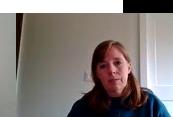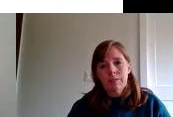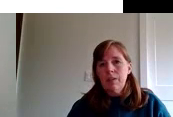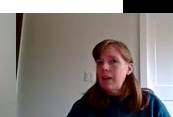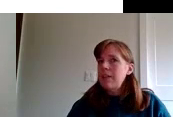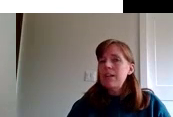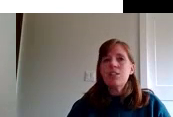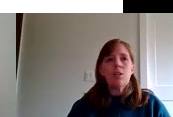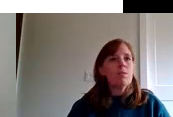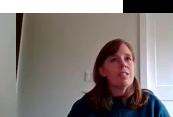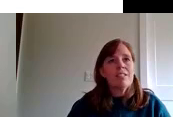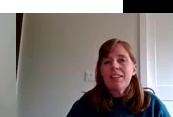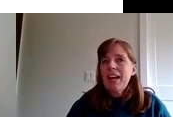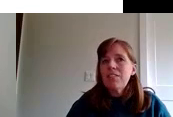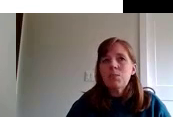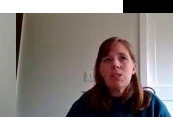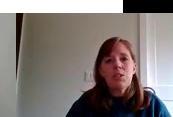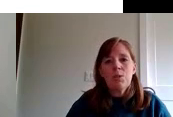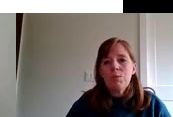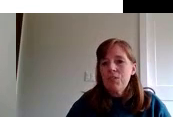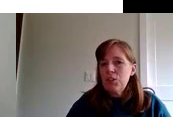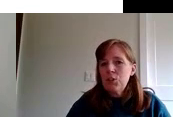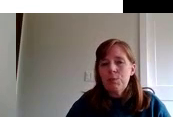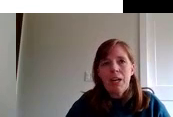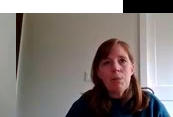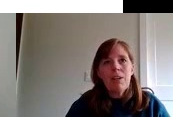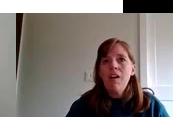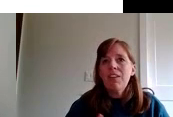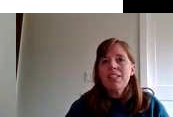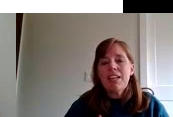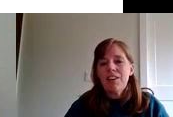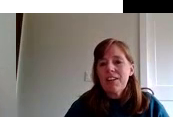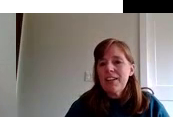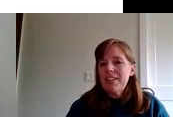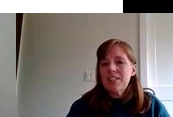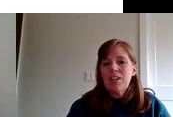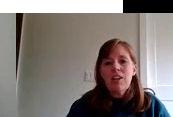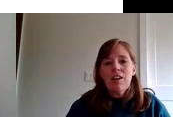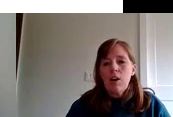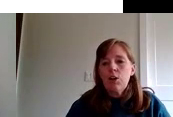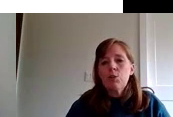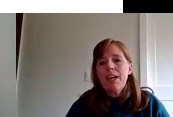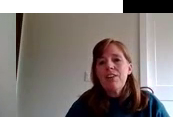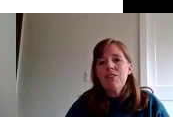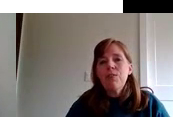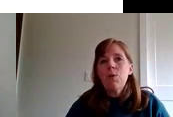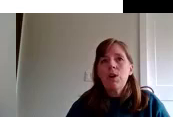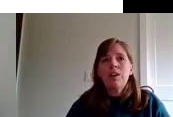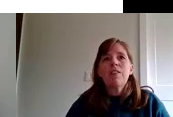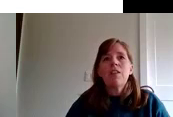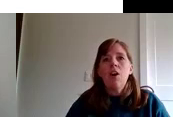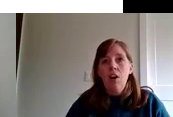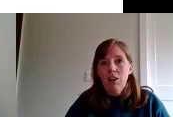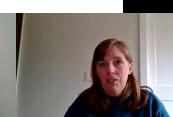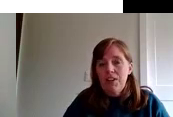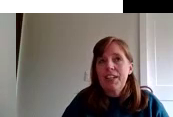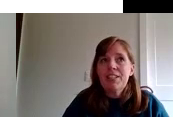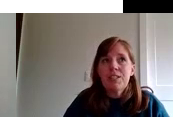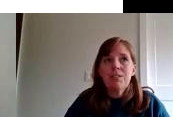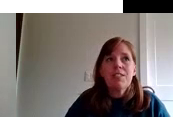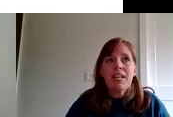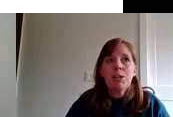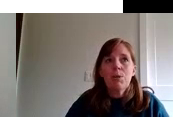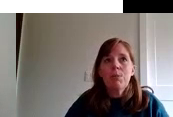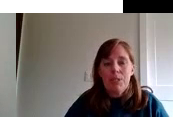home. They don't necessarily have to be a student with visual impairment. All these areas are great for all of